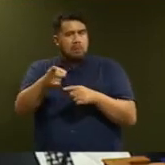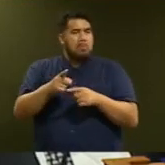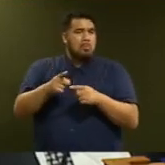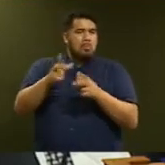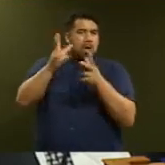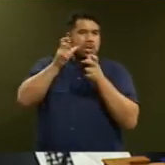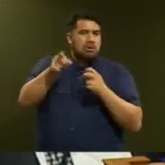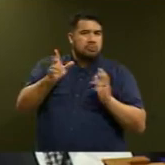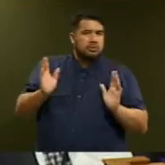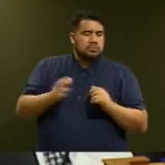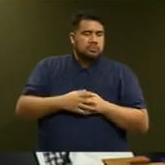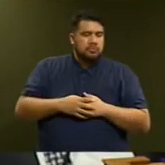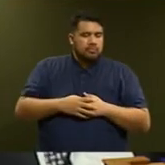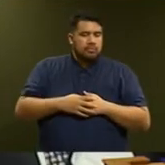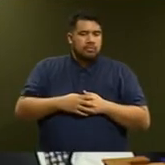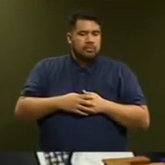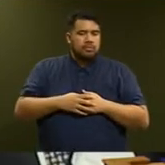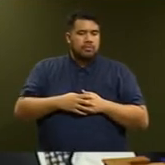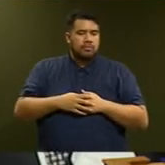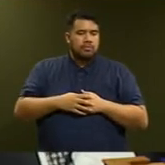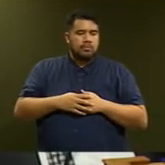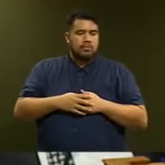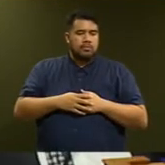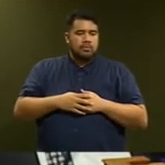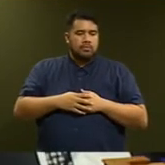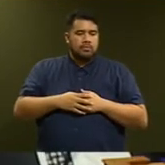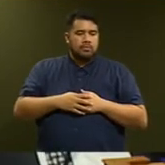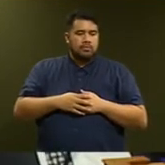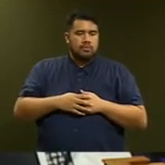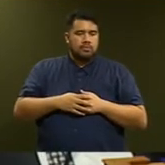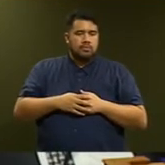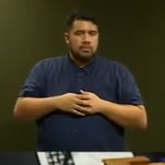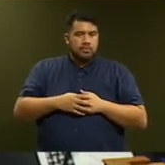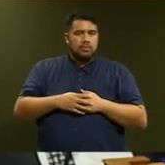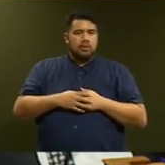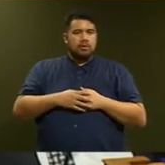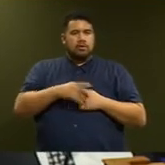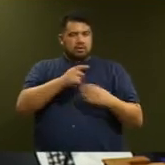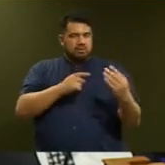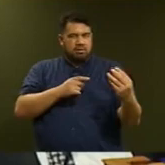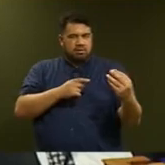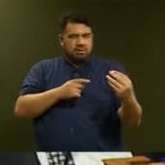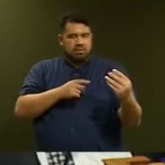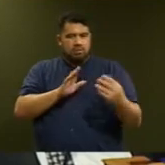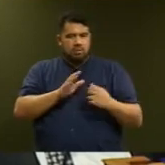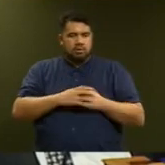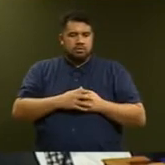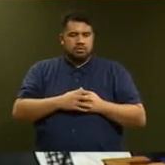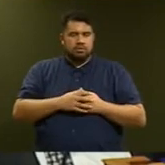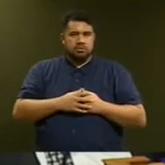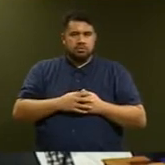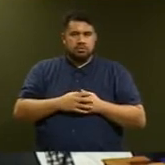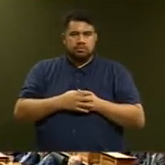Peeper? No, I said he was, not me. Again, you've got a listening problem, haven't you? Order. But mind you, order. It's only one of your minor problems at the